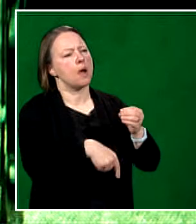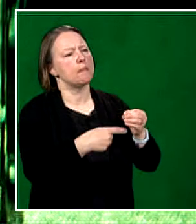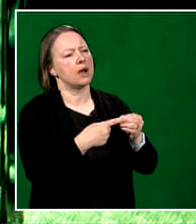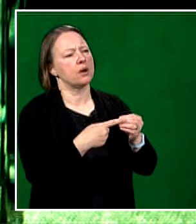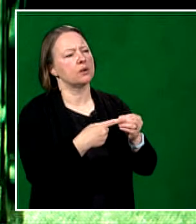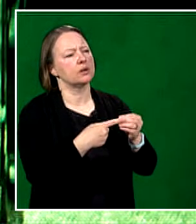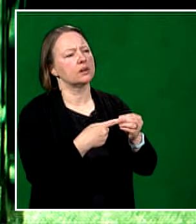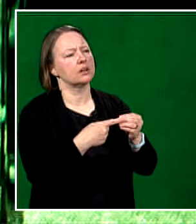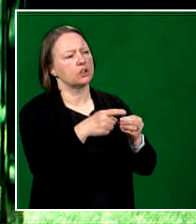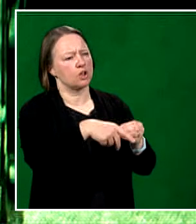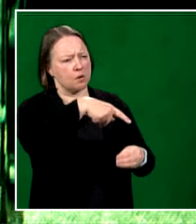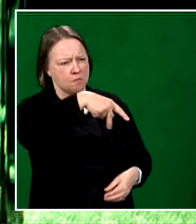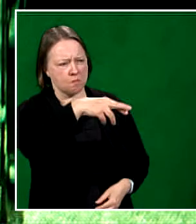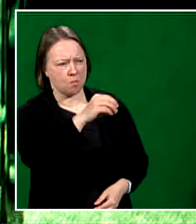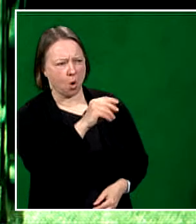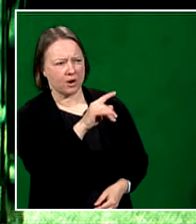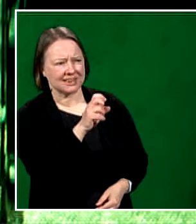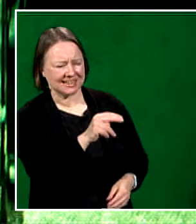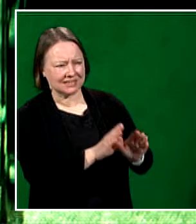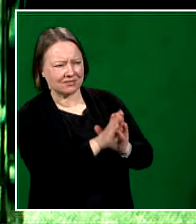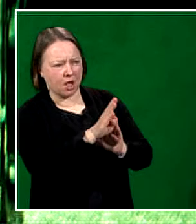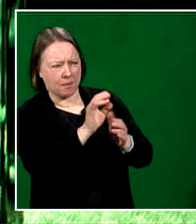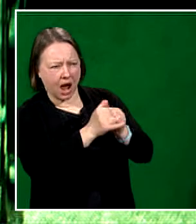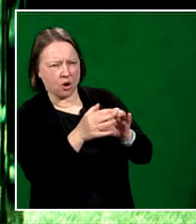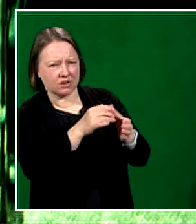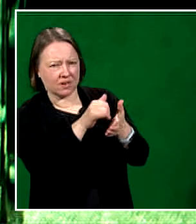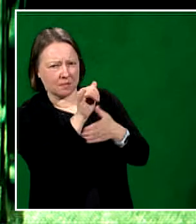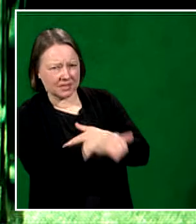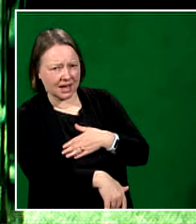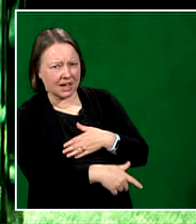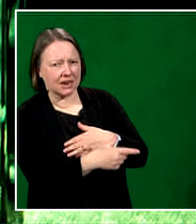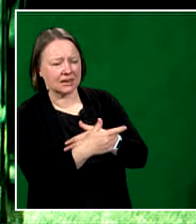this protein that you've developed, how it was developed, and